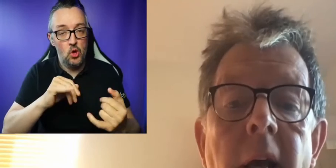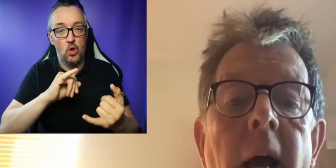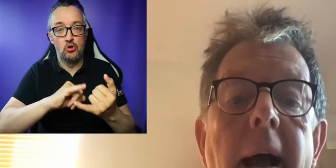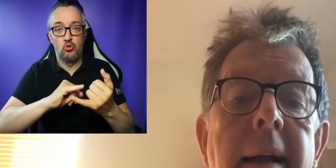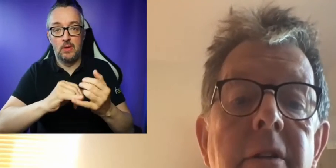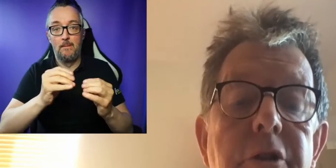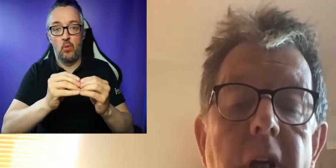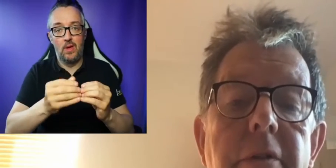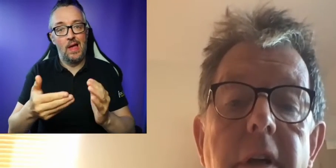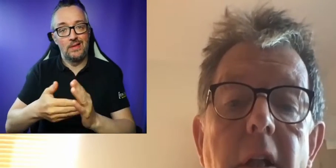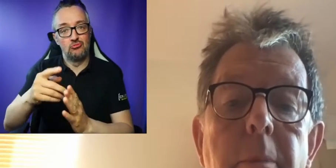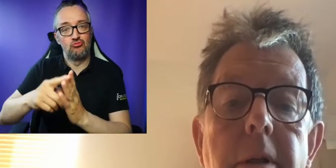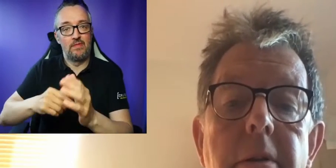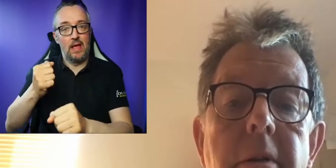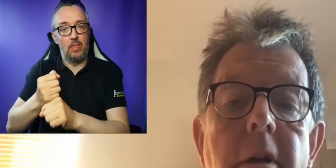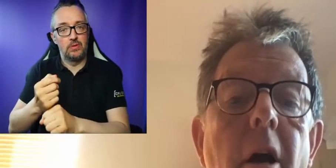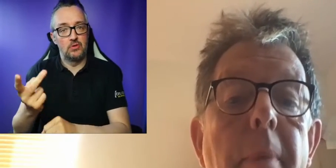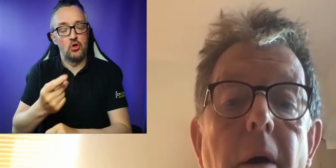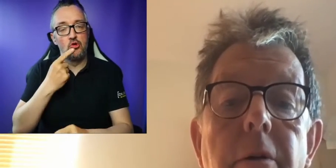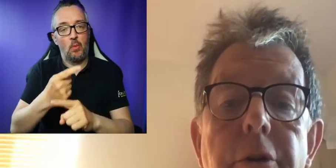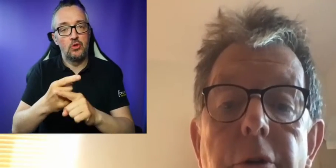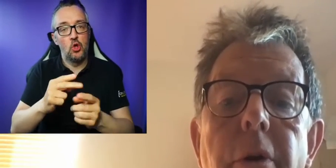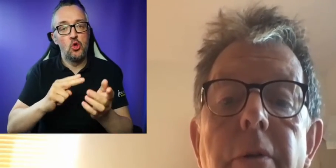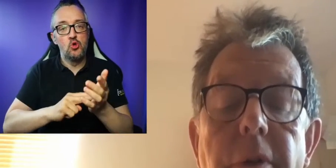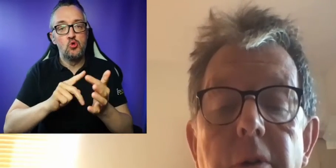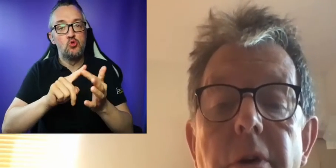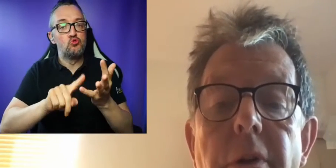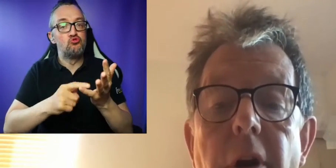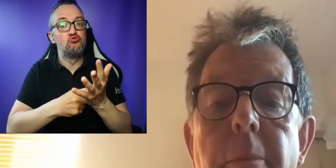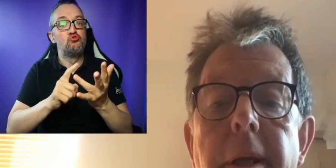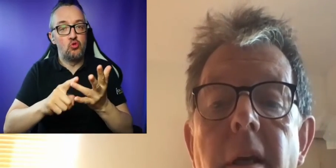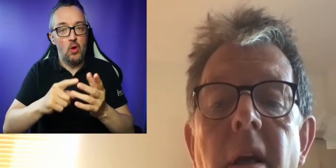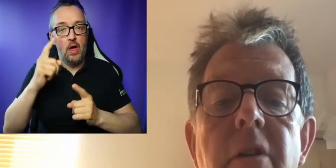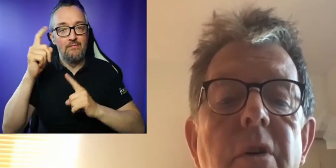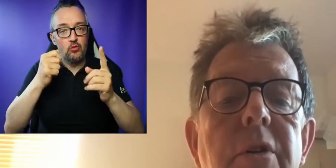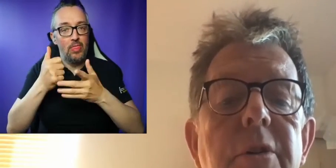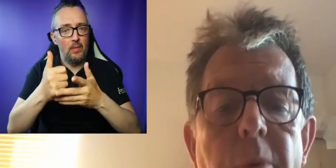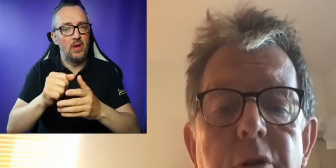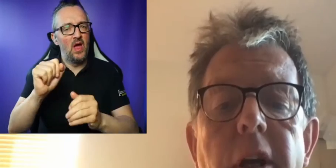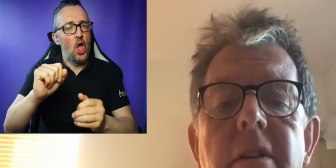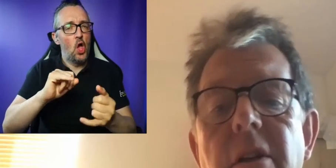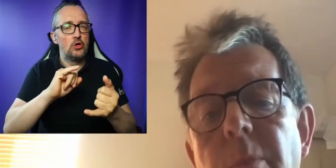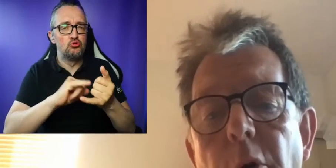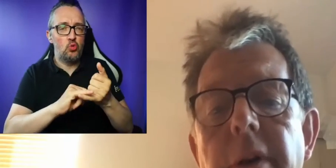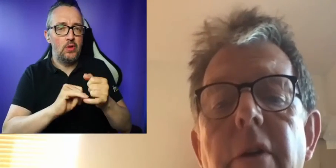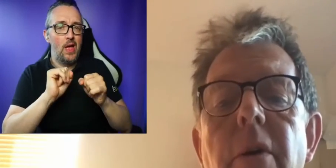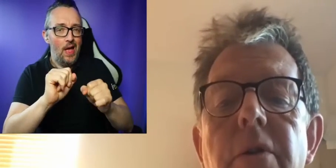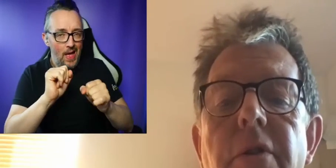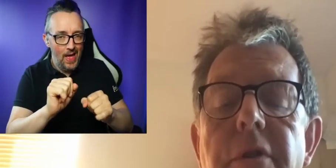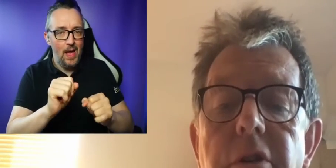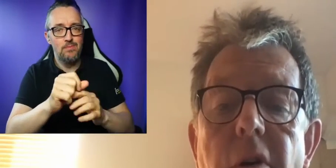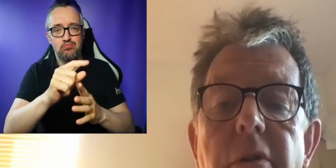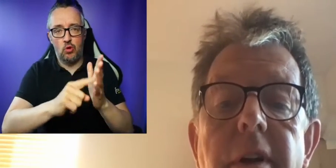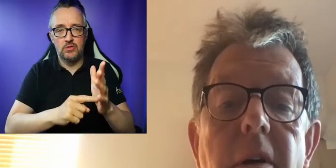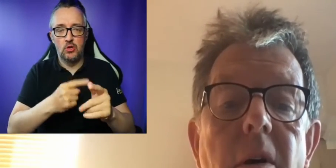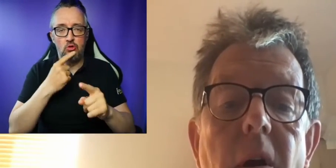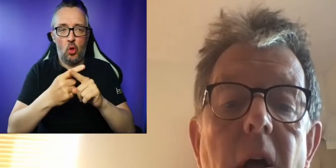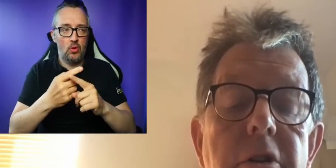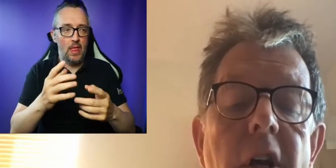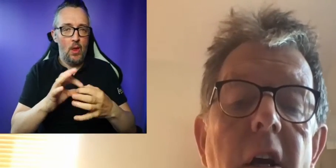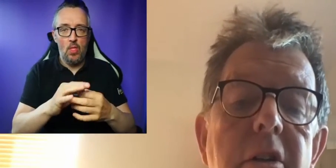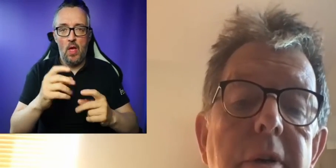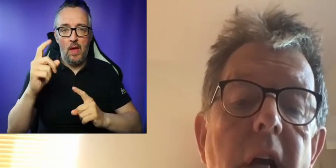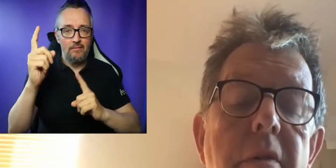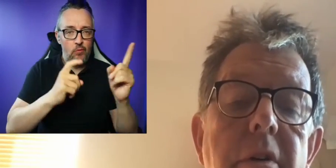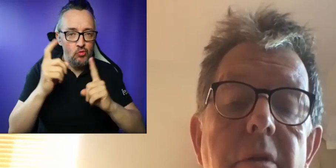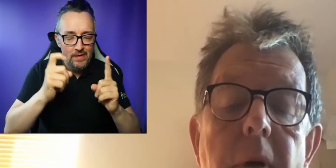Boué and Jennifer Gilbert about neurophototherapy, Sonia's project exploring the use of photography and